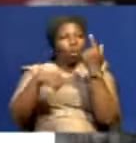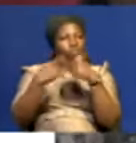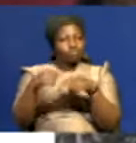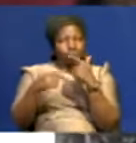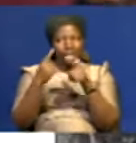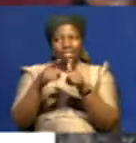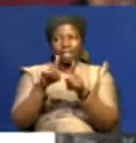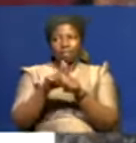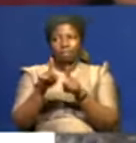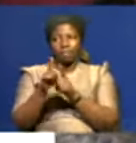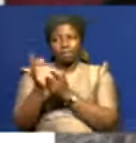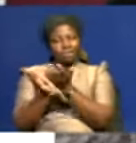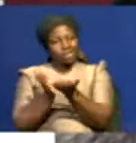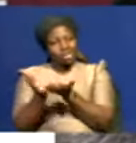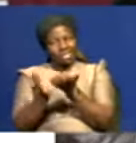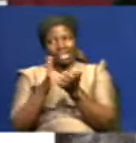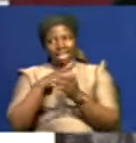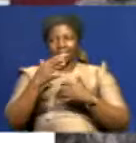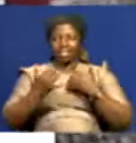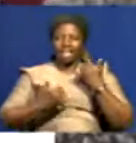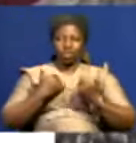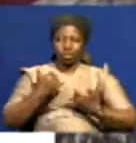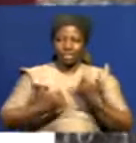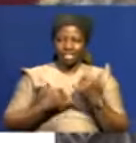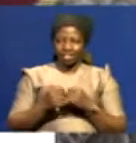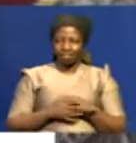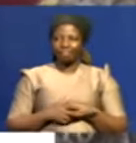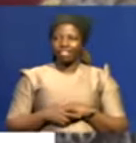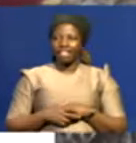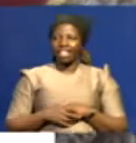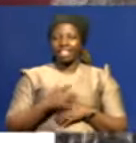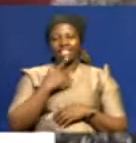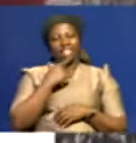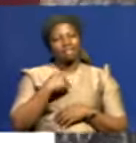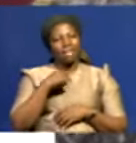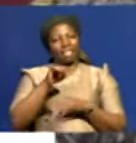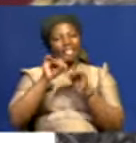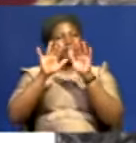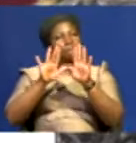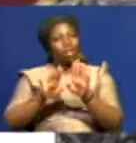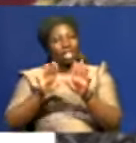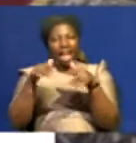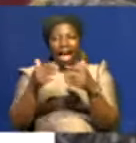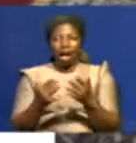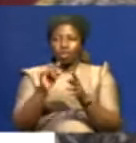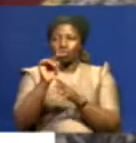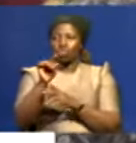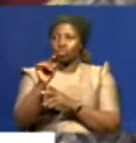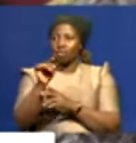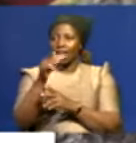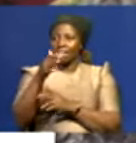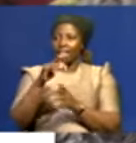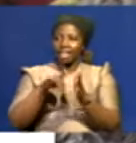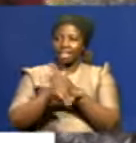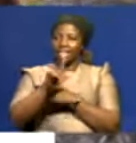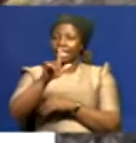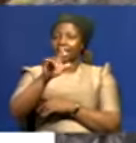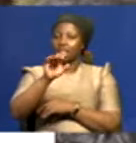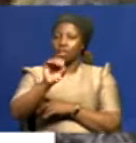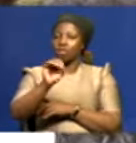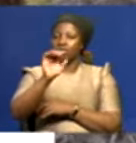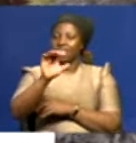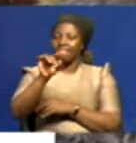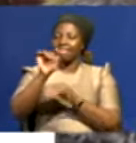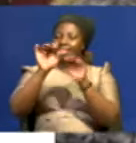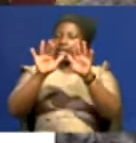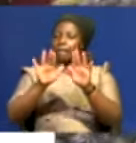Yes, and Hudson Bembe, before I let you go, tell me, why was it important you sit on that, the LOC? Why was it important